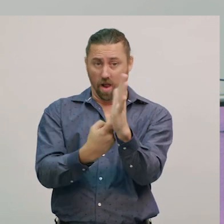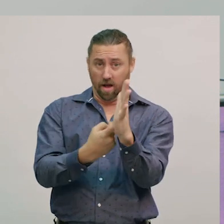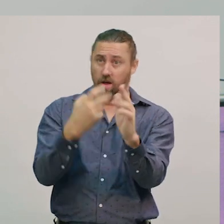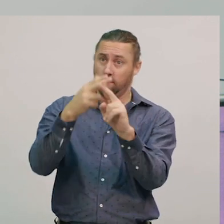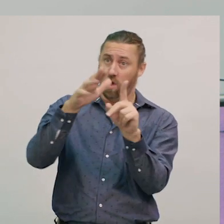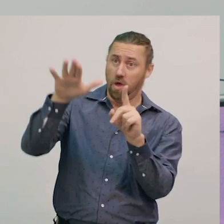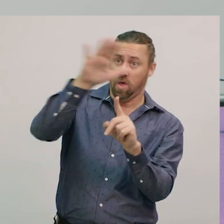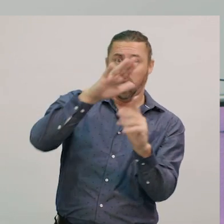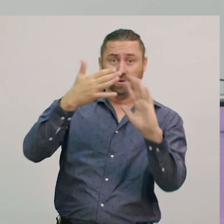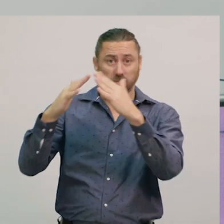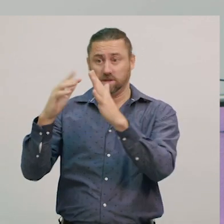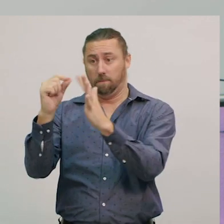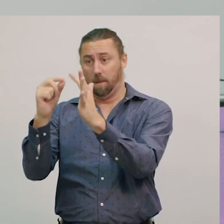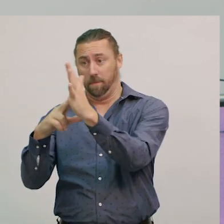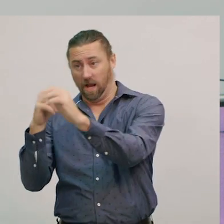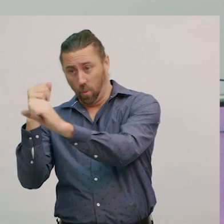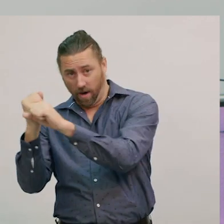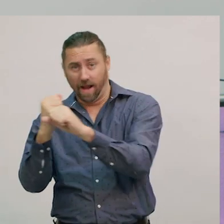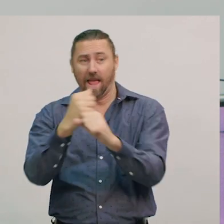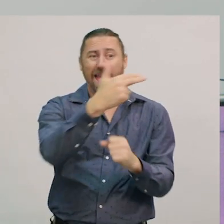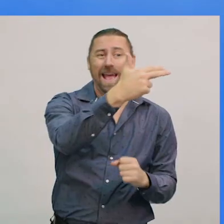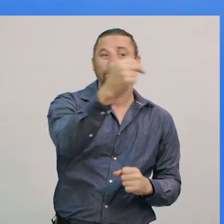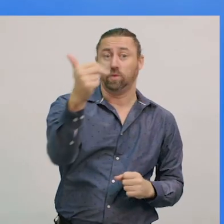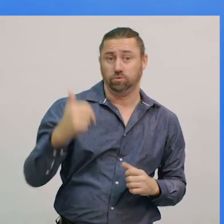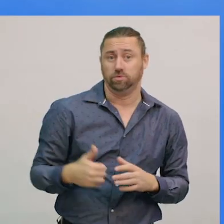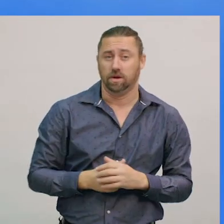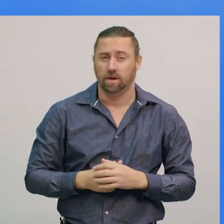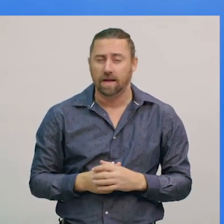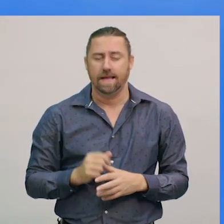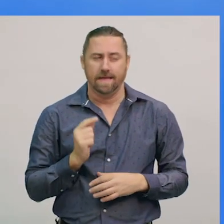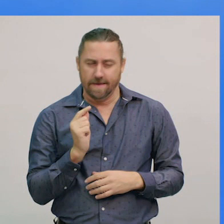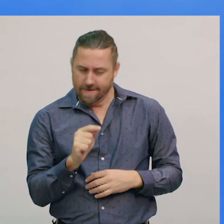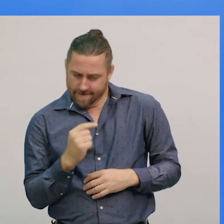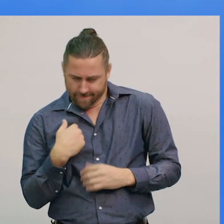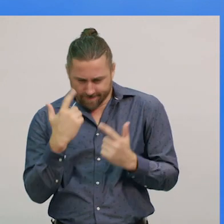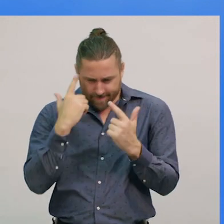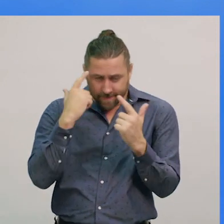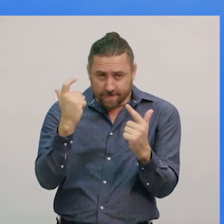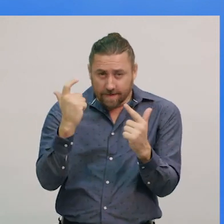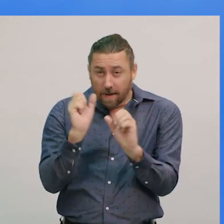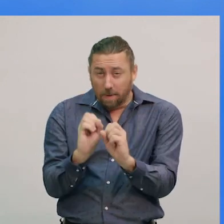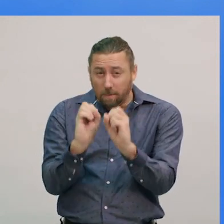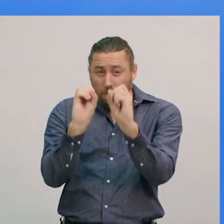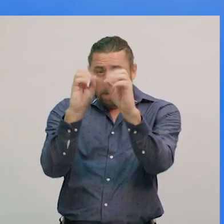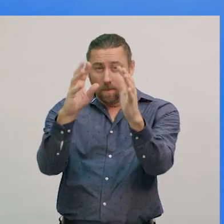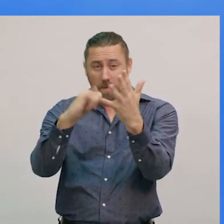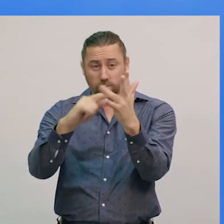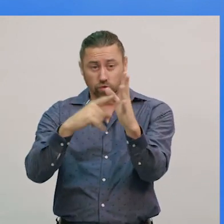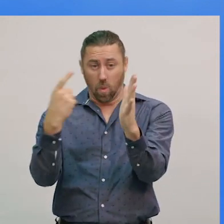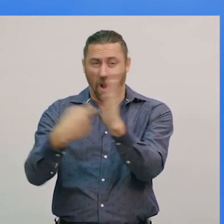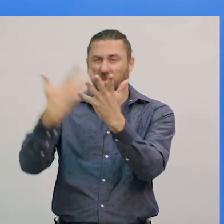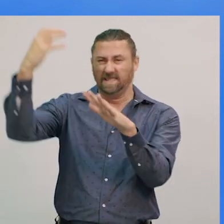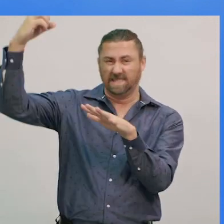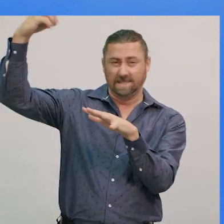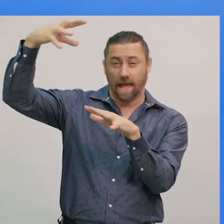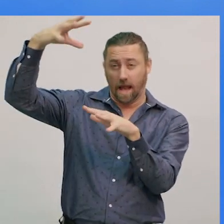these communities in Papua New Guinea and Indonesia. They've designed a small energy supply system powered by solar